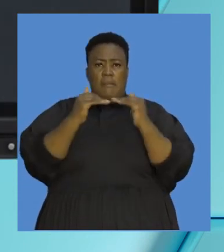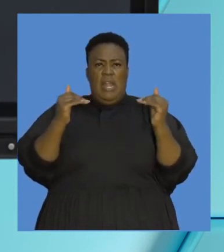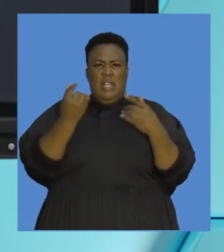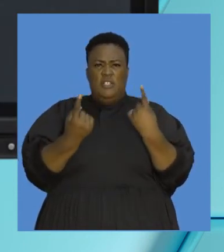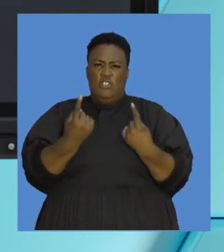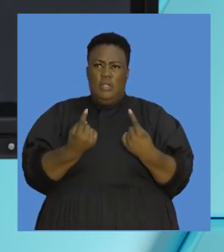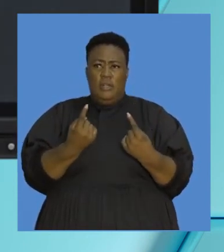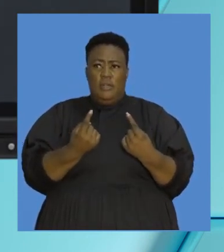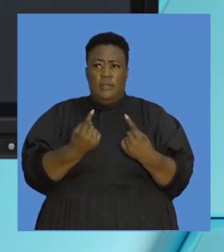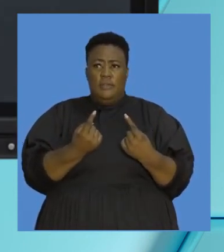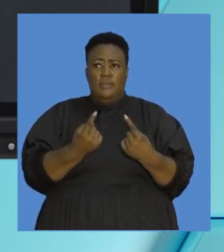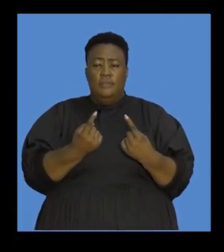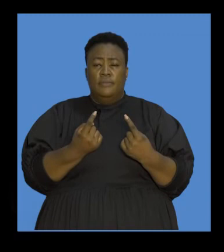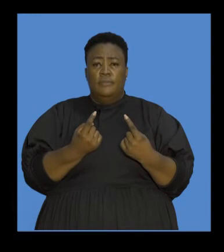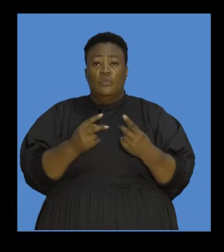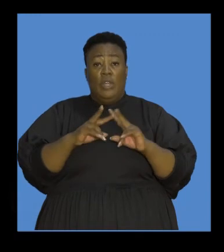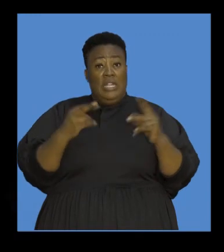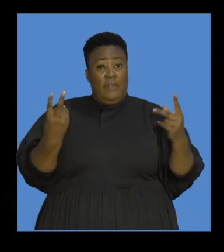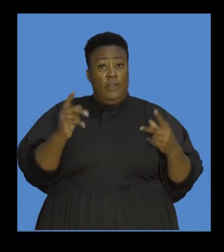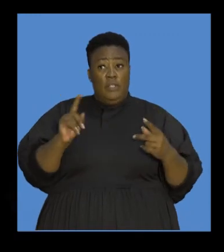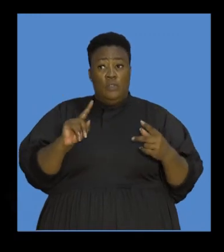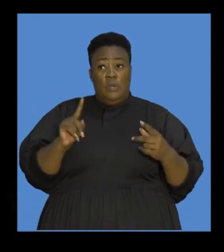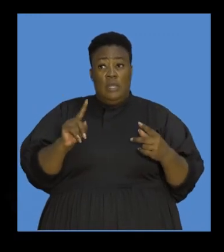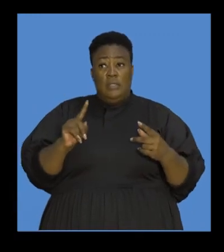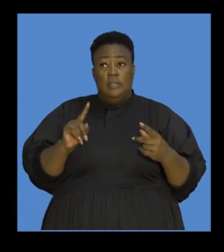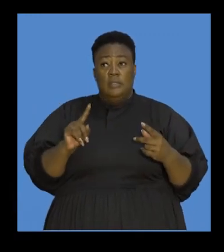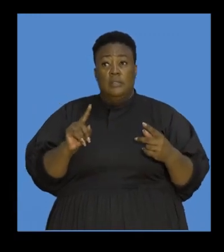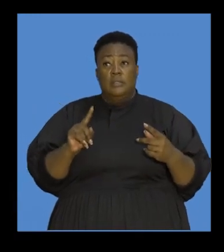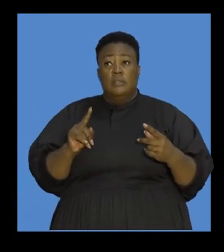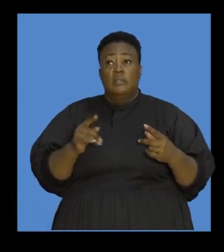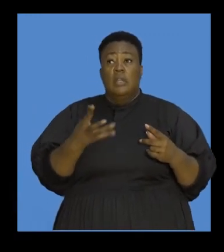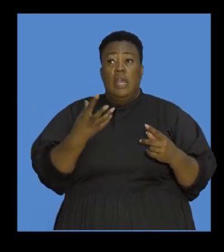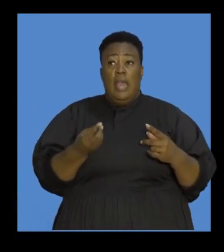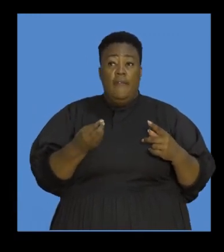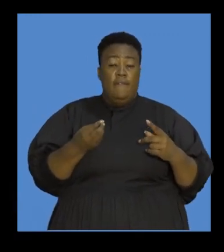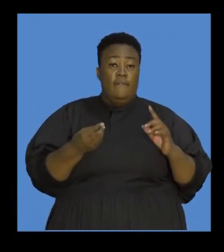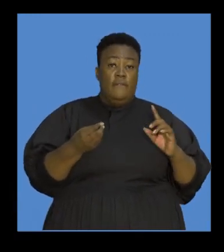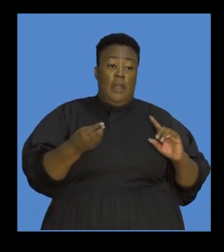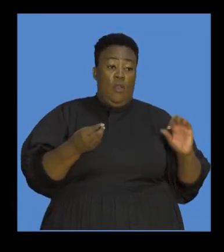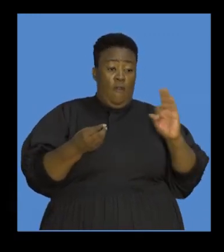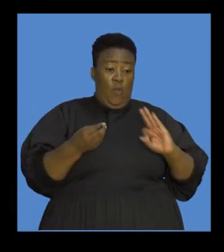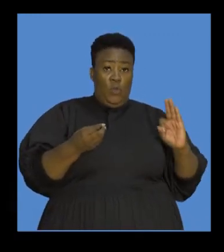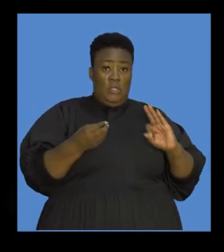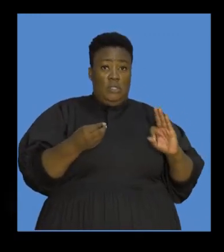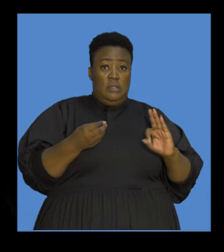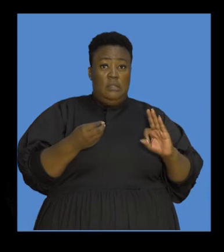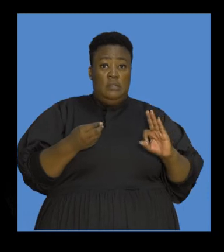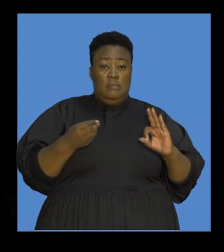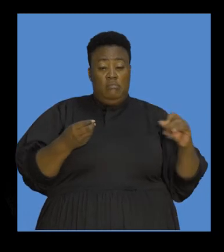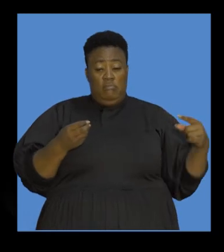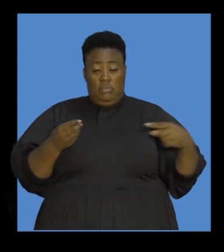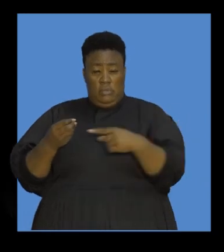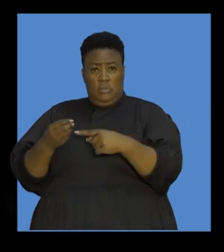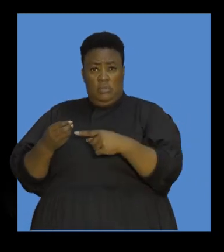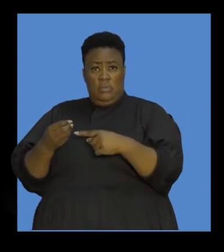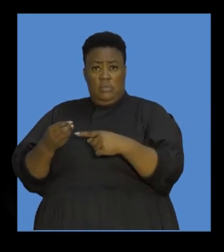okay? This is the difference. I have a big applied force,